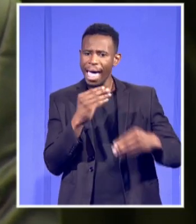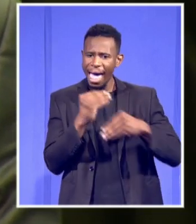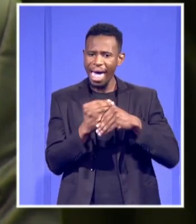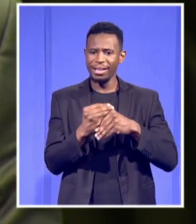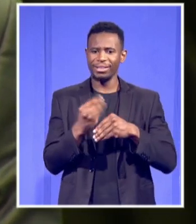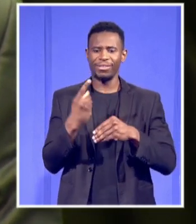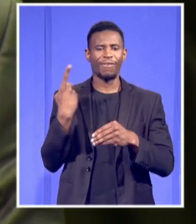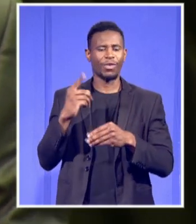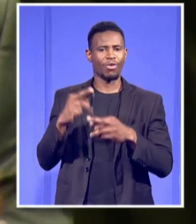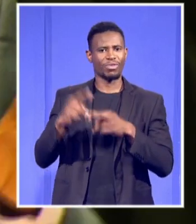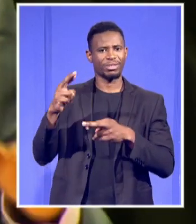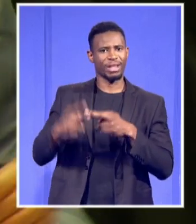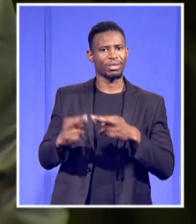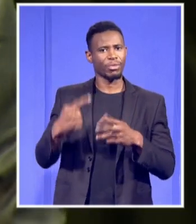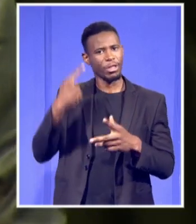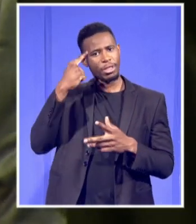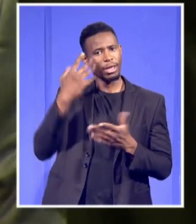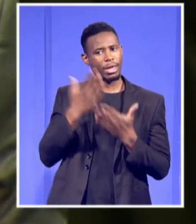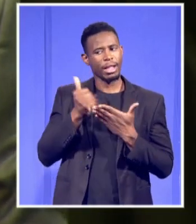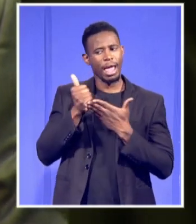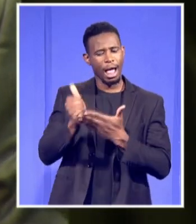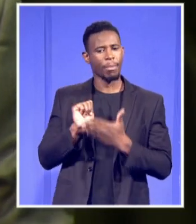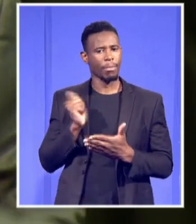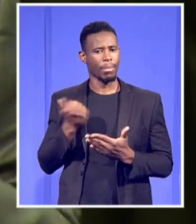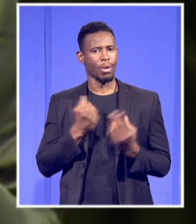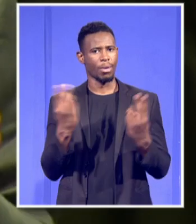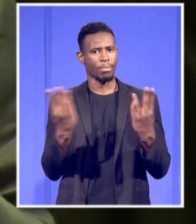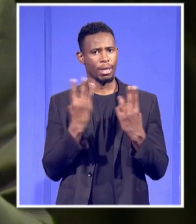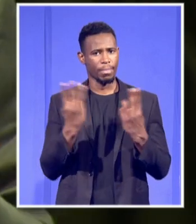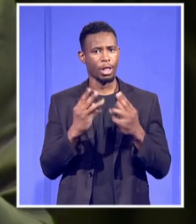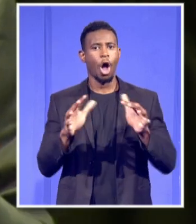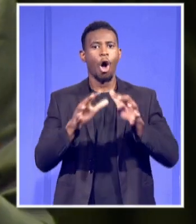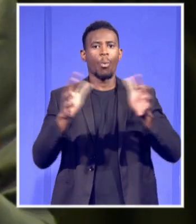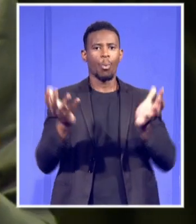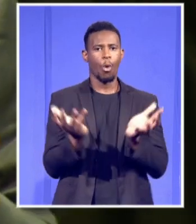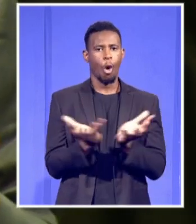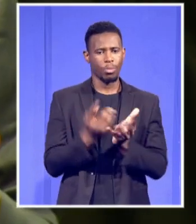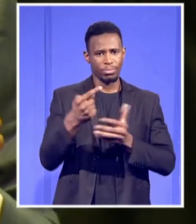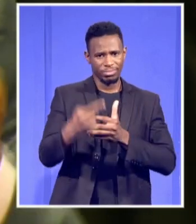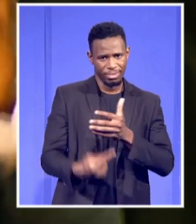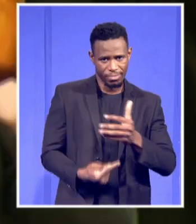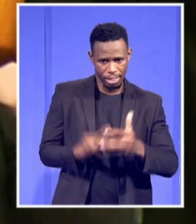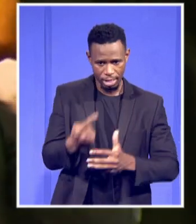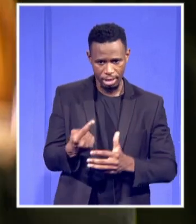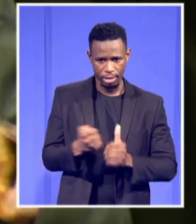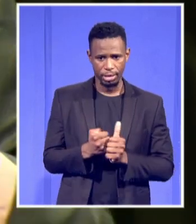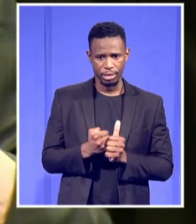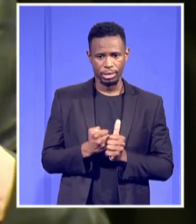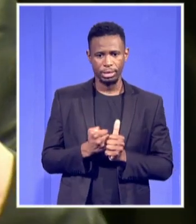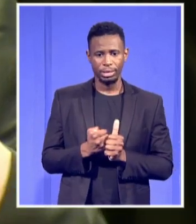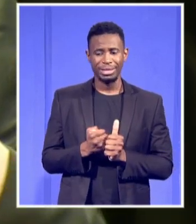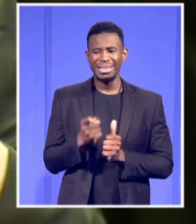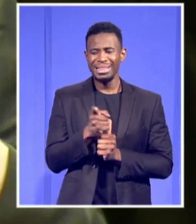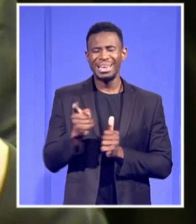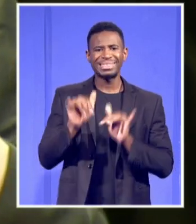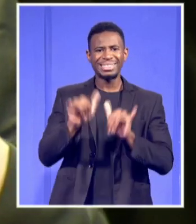think can help our people globally who are in the